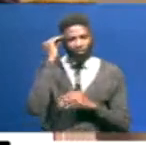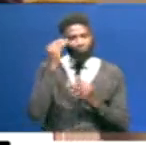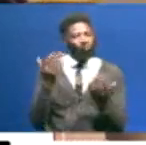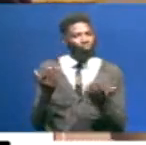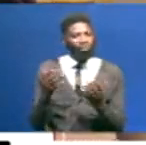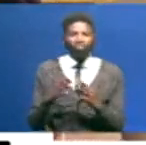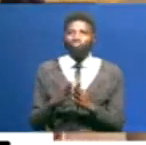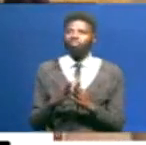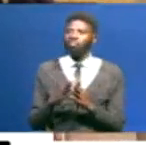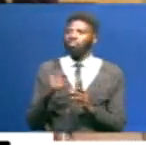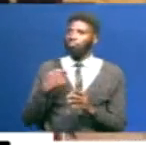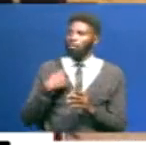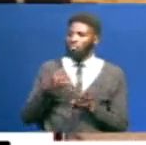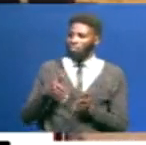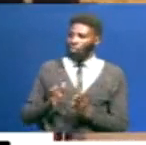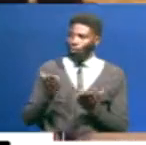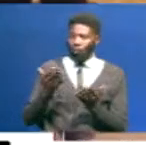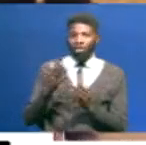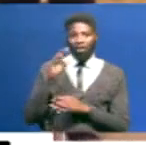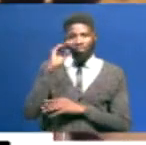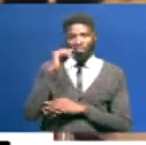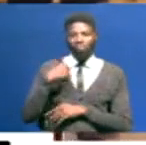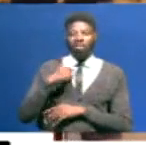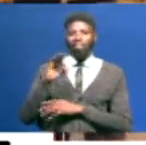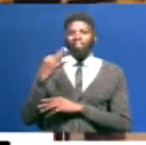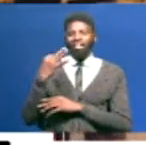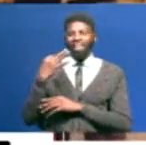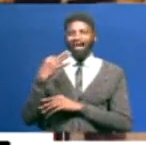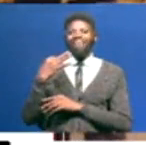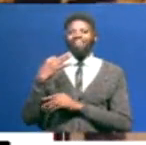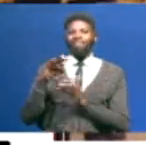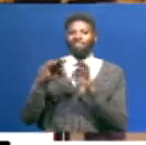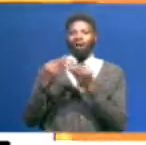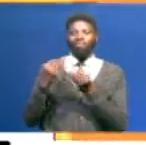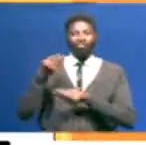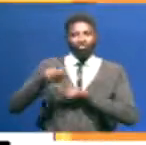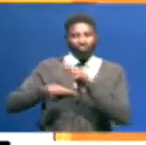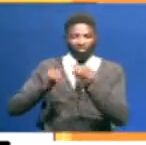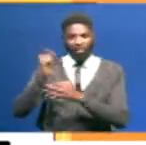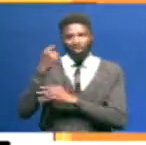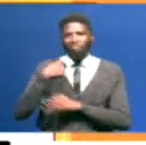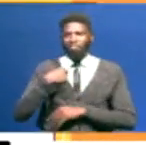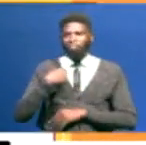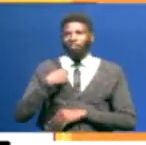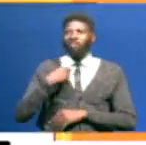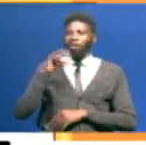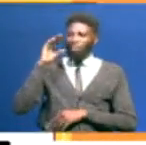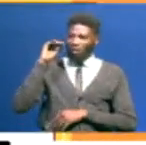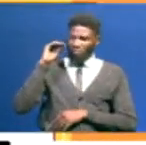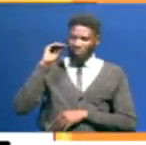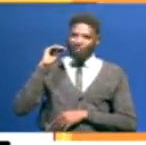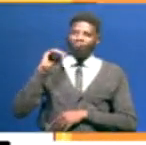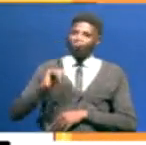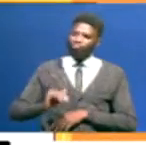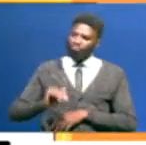Born in Mombasa, I'm a third generation Kenyan. Mm-hmm. My early days were in the city of Mombasa. Then I had my primary and secondary